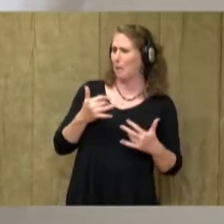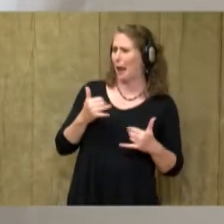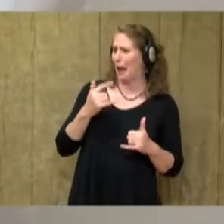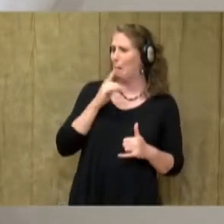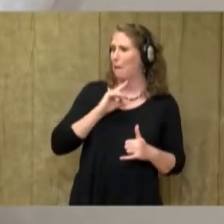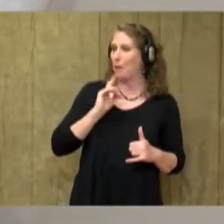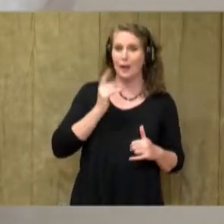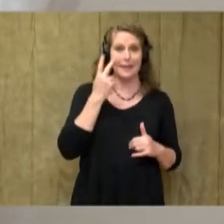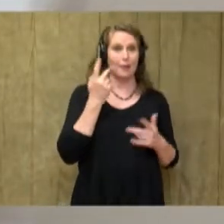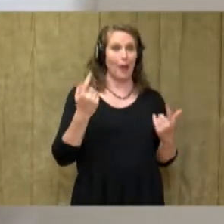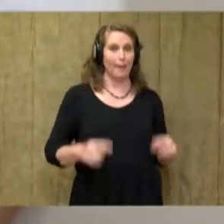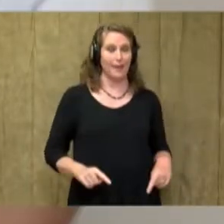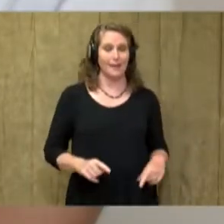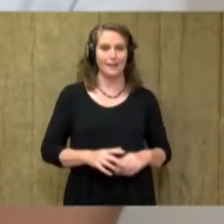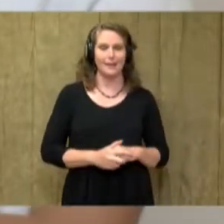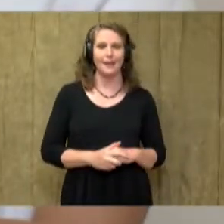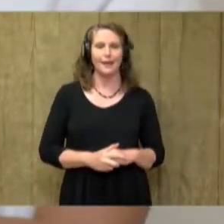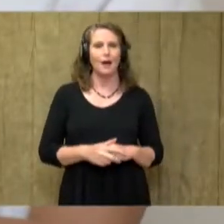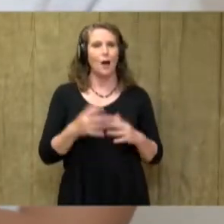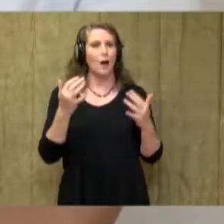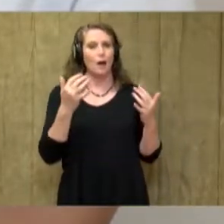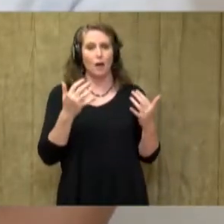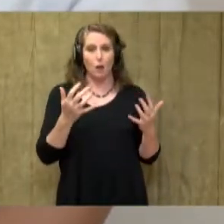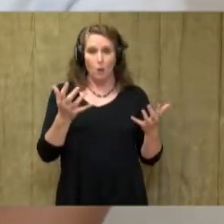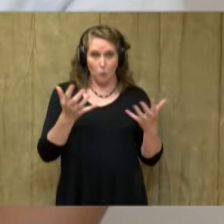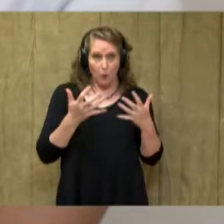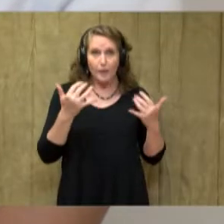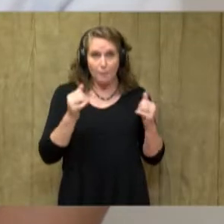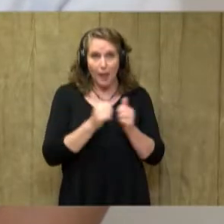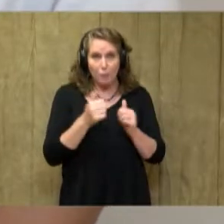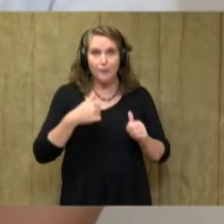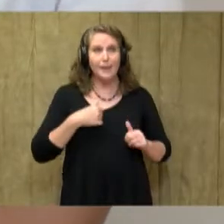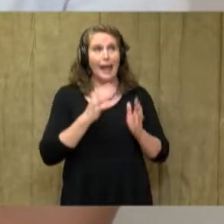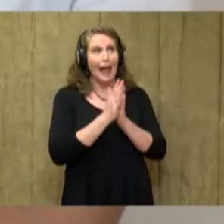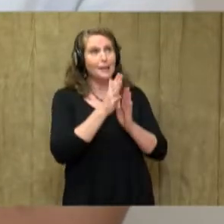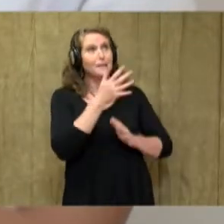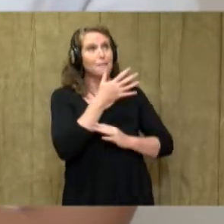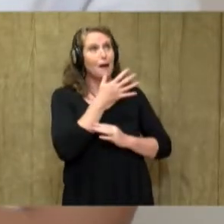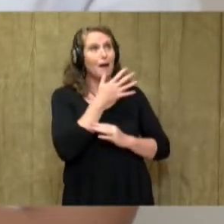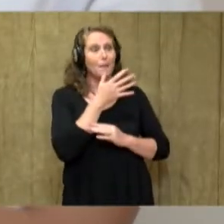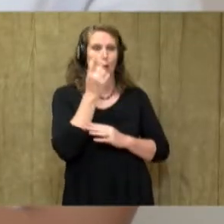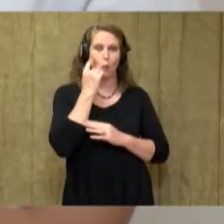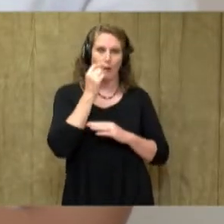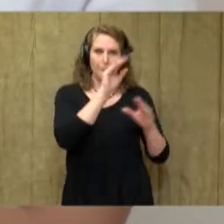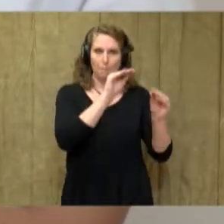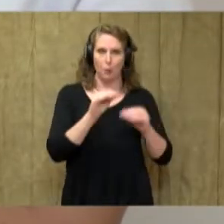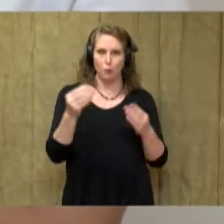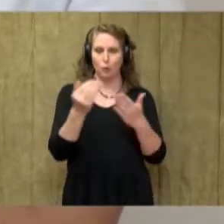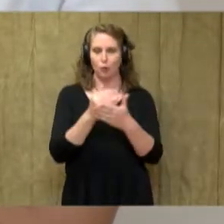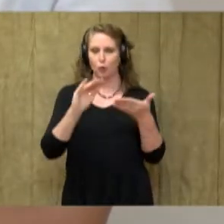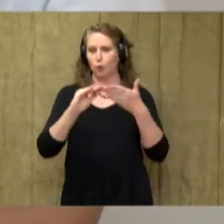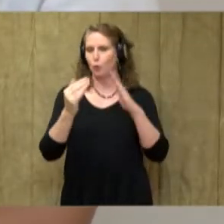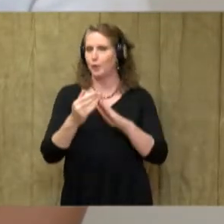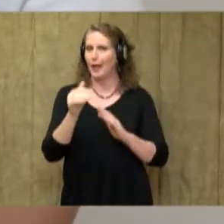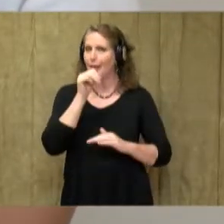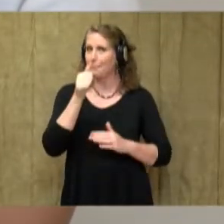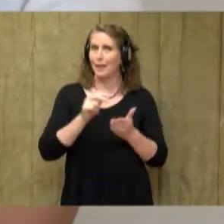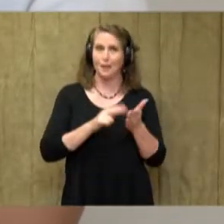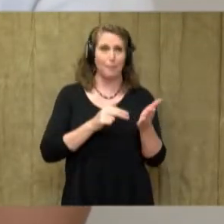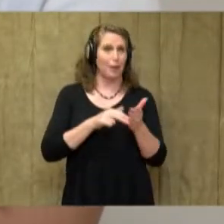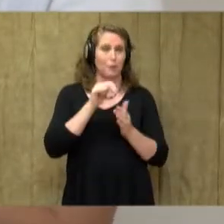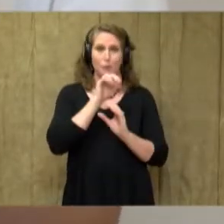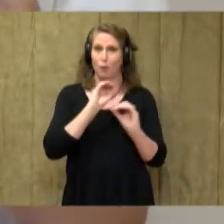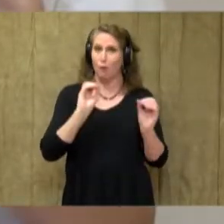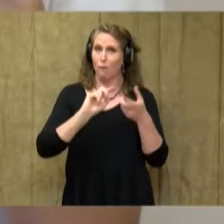see what he does. Want to play with me? He asked his mom. They had just moved to town and Peanut Butter didn't have any friends